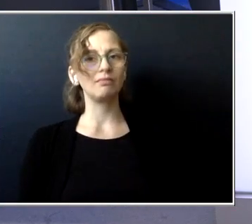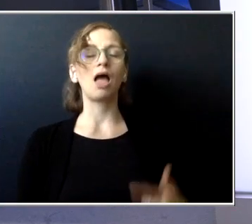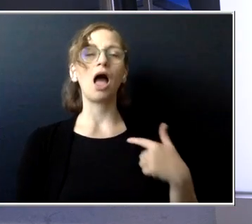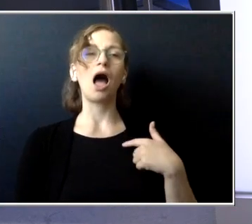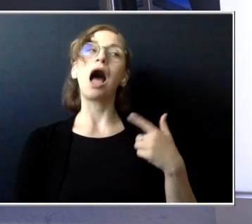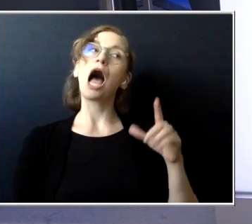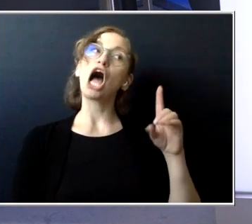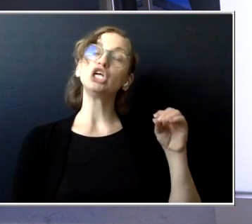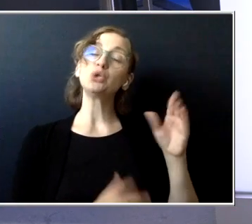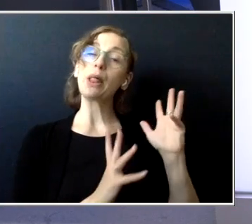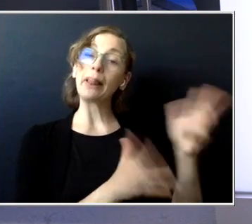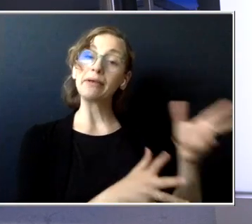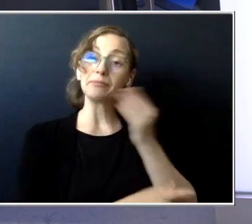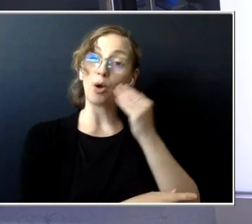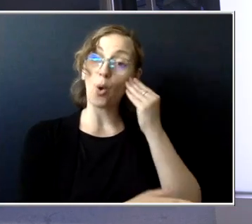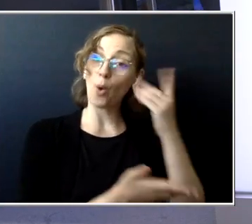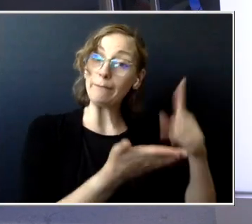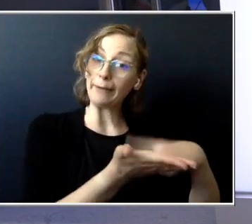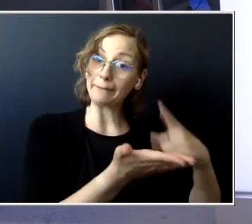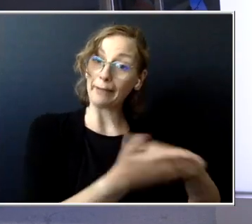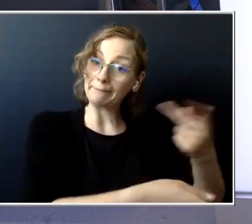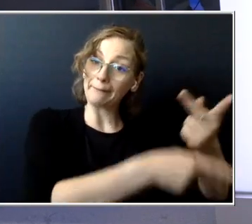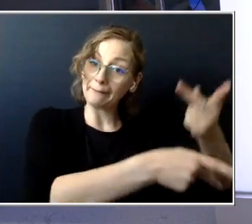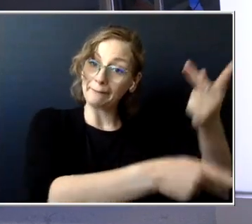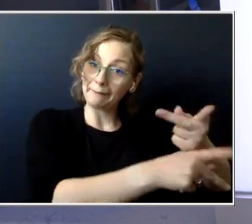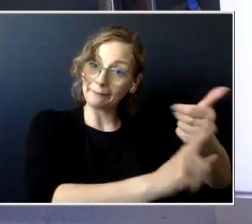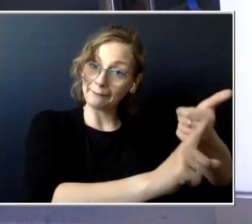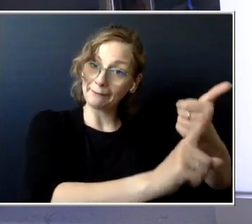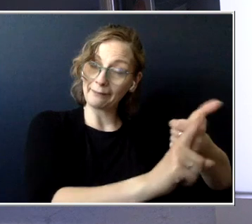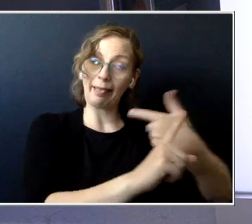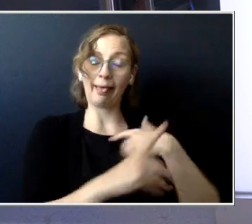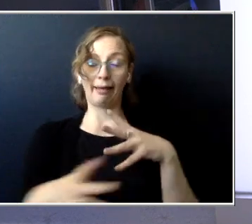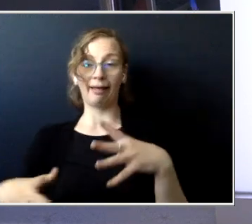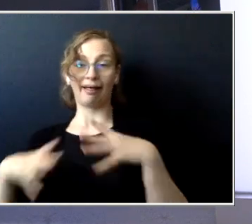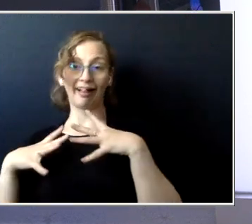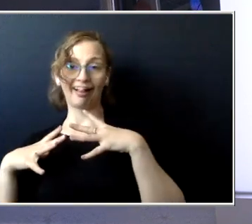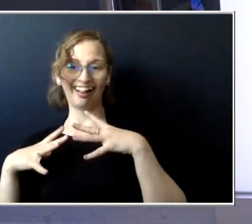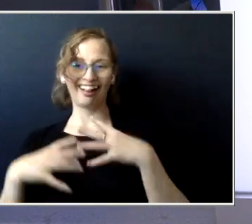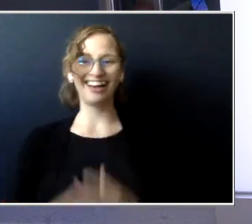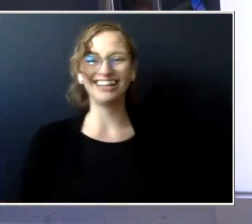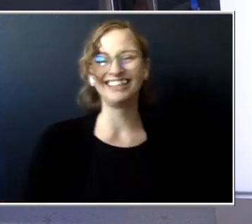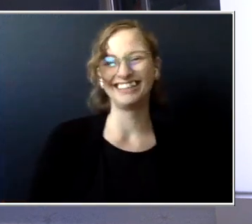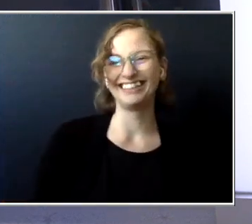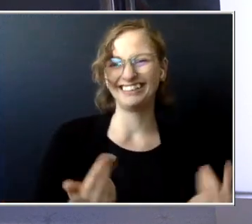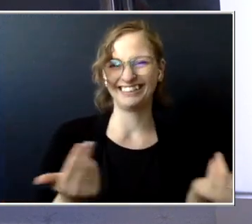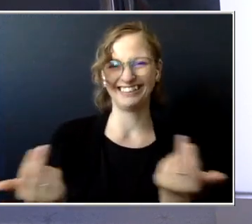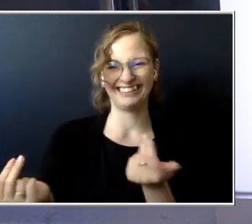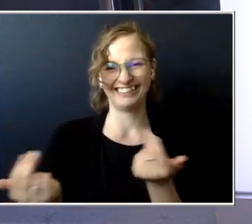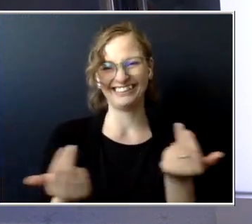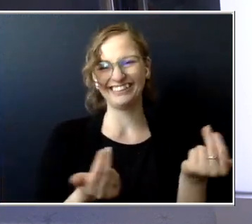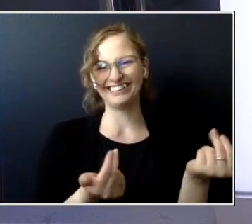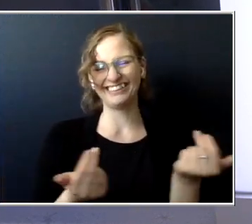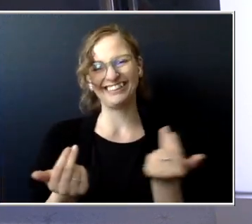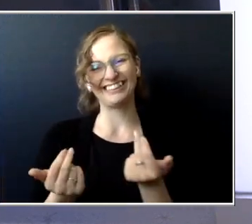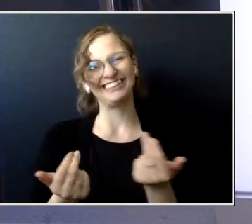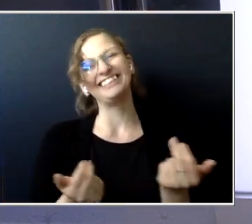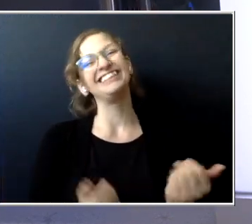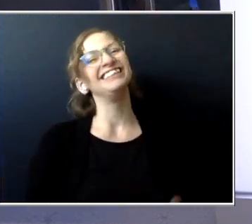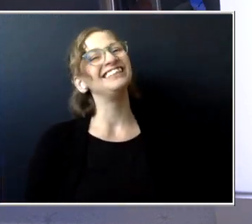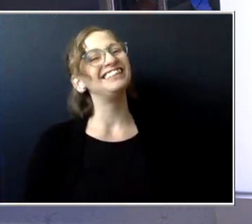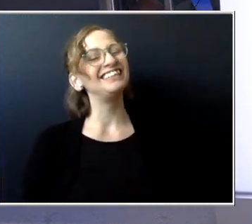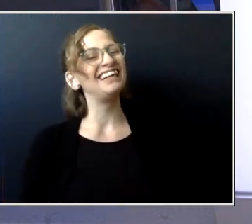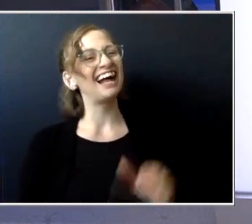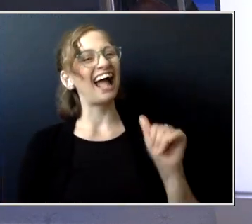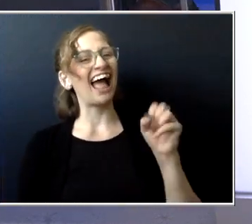sometimes to take care of himself. I go on vacation by myself. You get a pass. Ashley, final